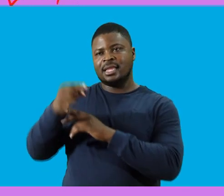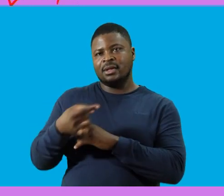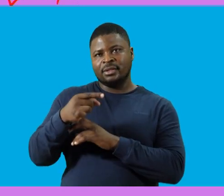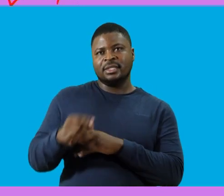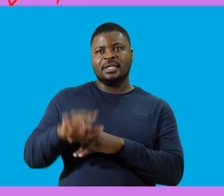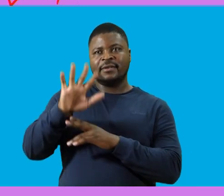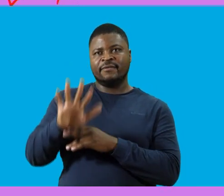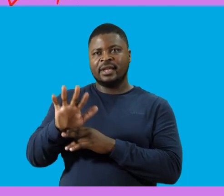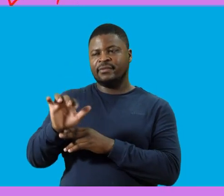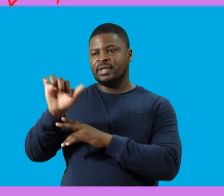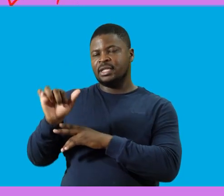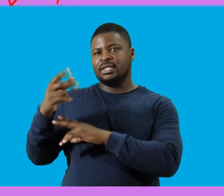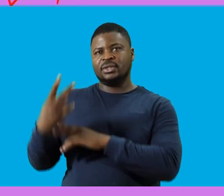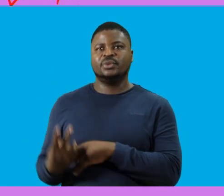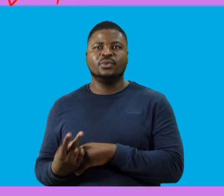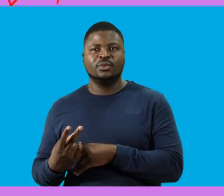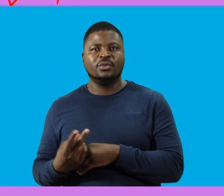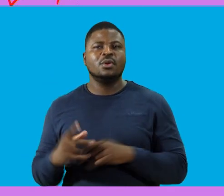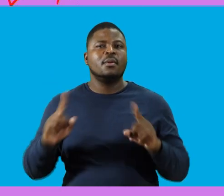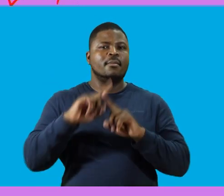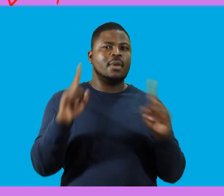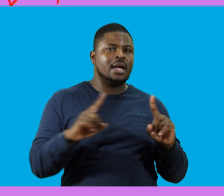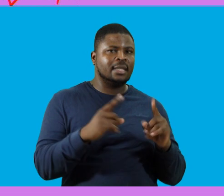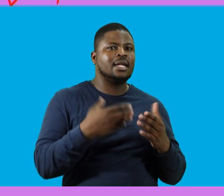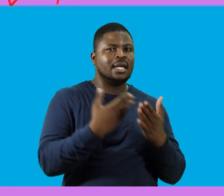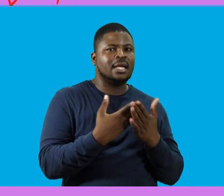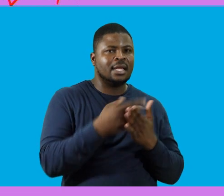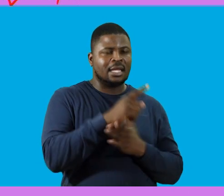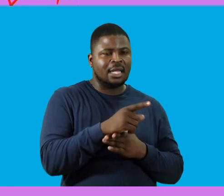39,562 Rand 50. But she can only save